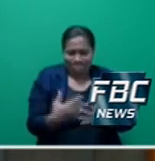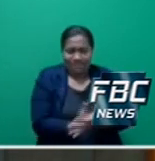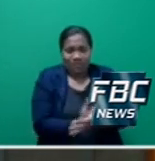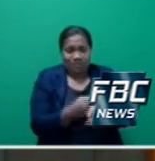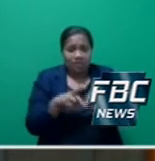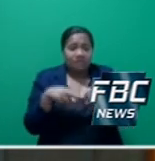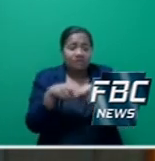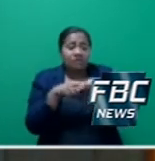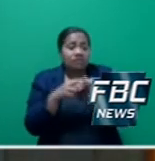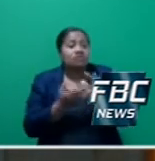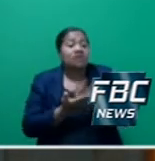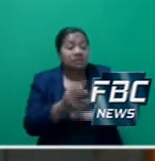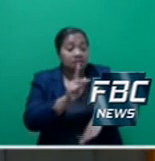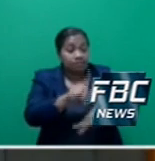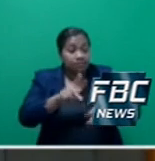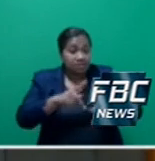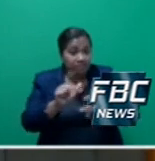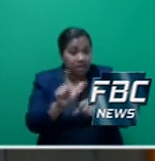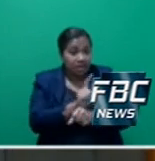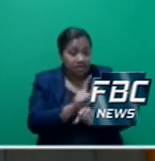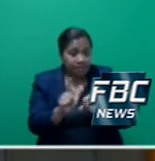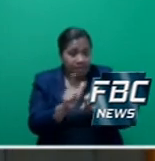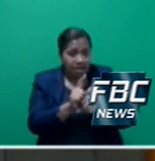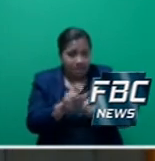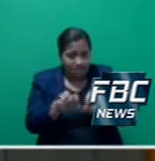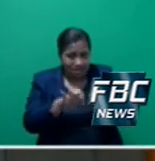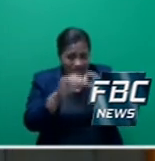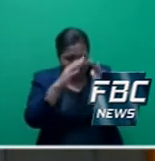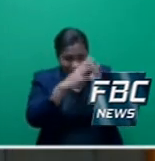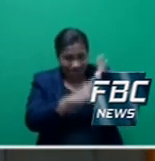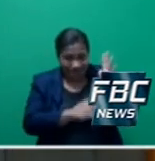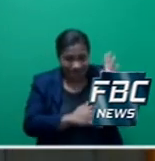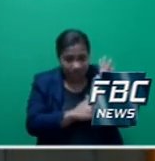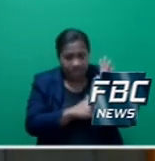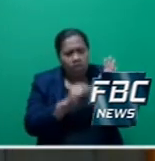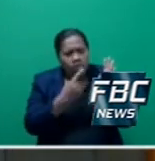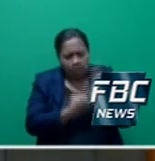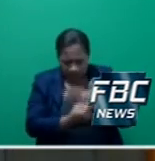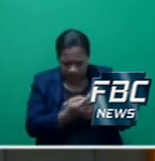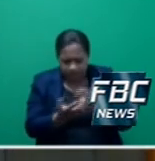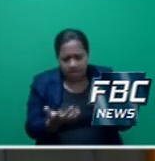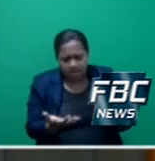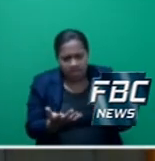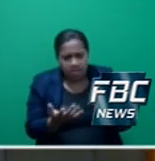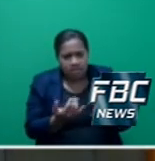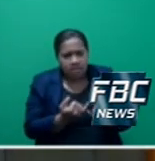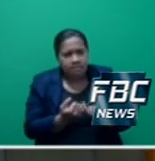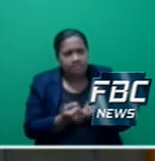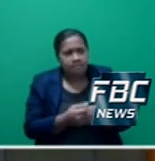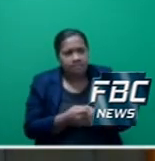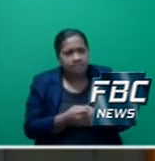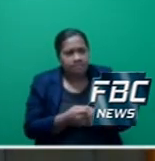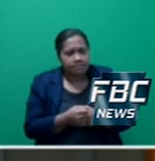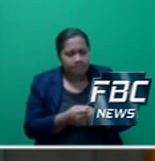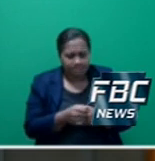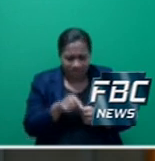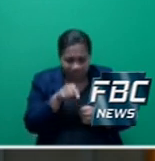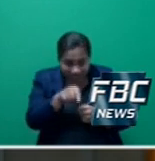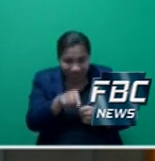Labour Scheme is going on a 3-year work visa is very significant towards our economic